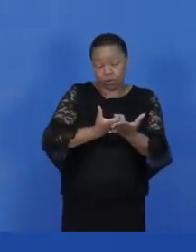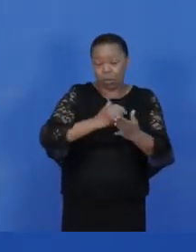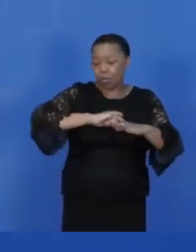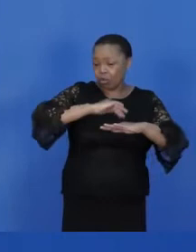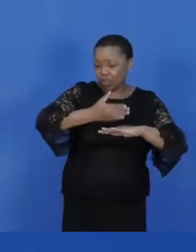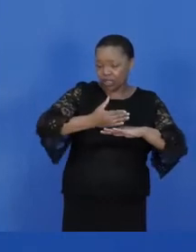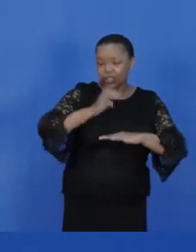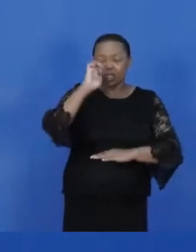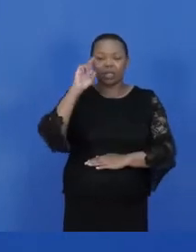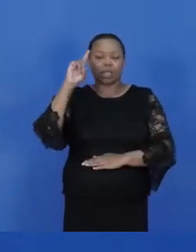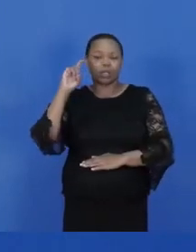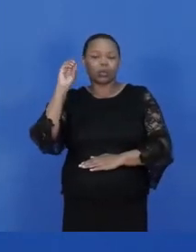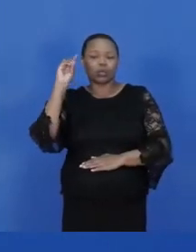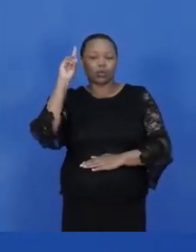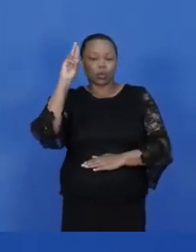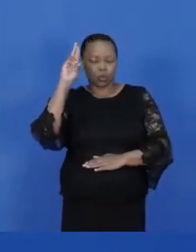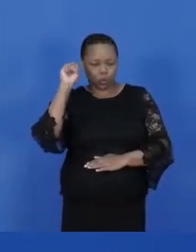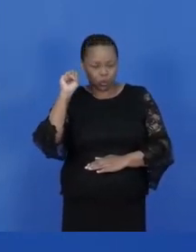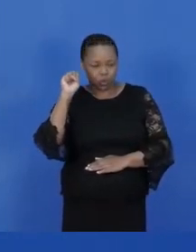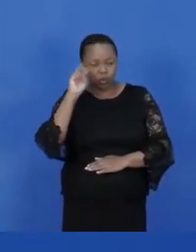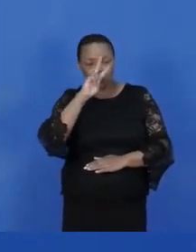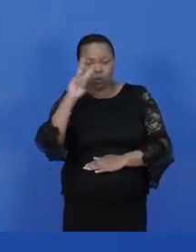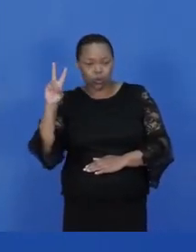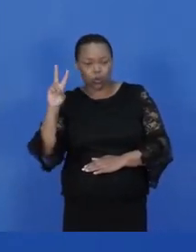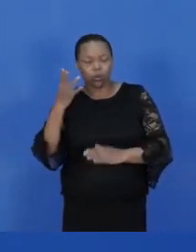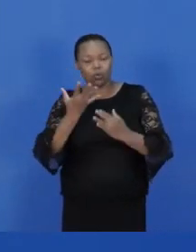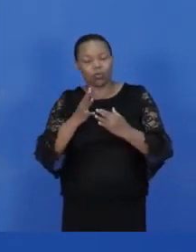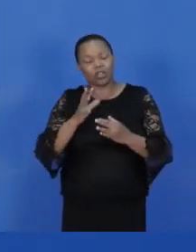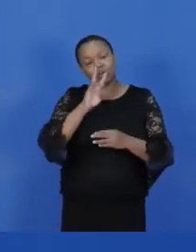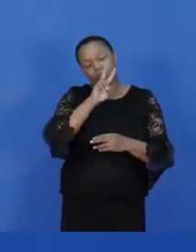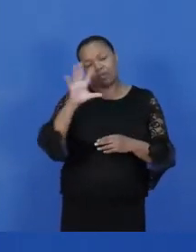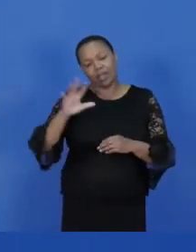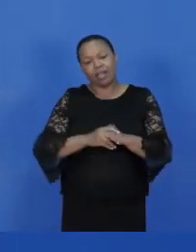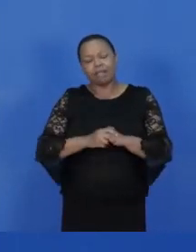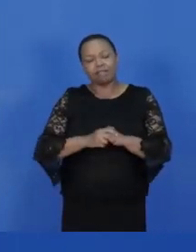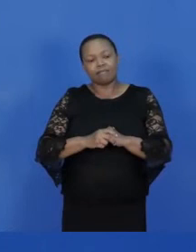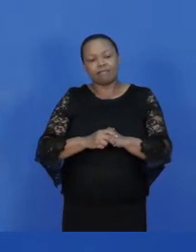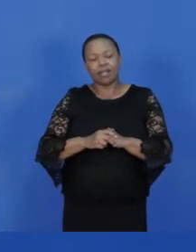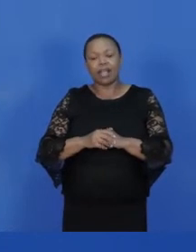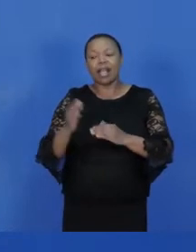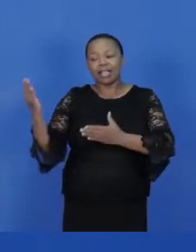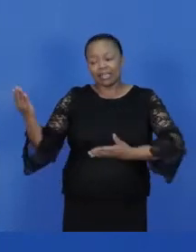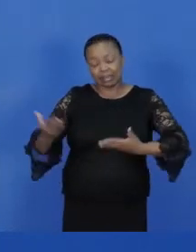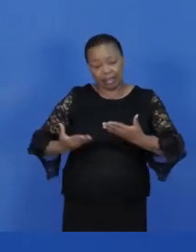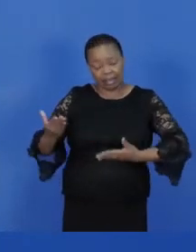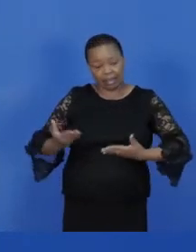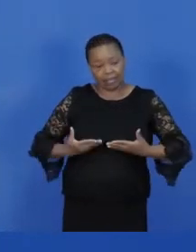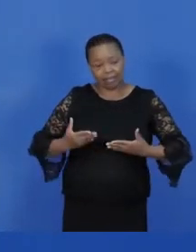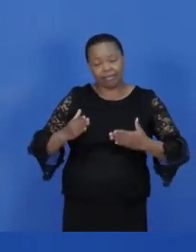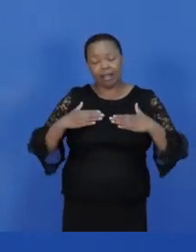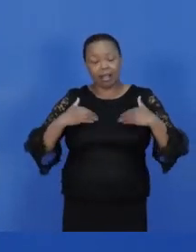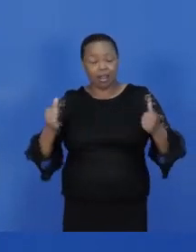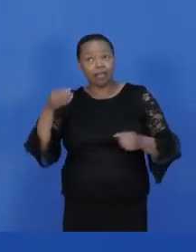around the economy. The Bible says in Exodus 23 verse 25 in the New Living Translation, you must serve only the Lord your God. If